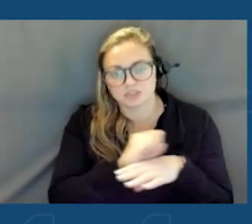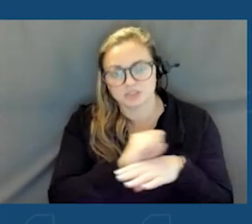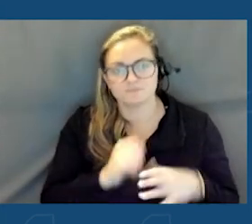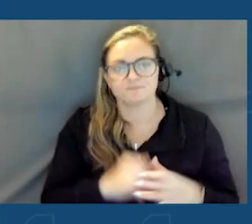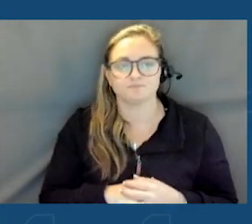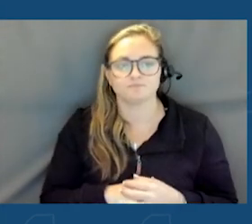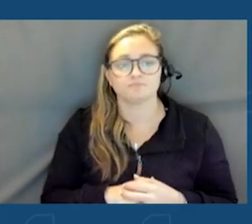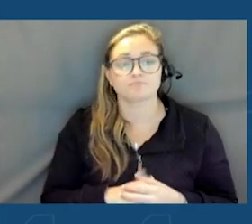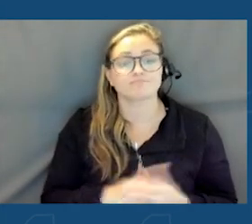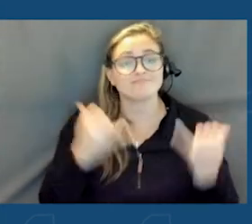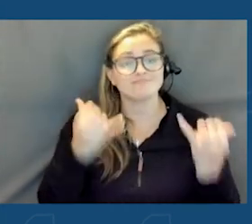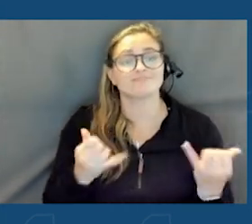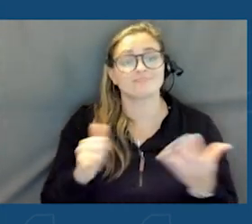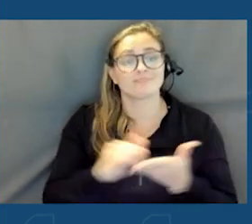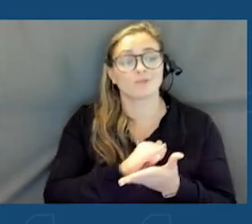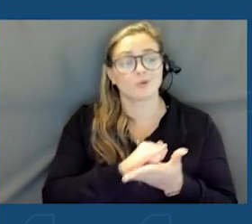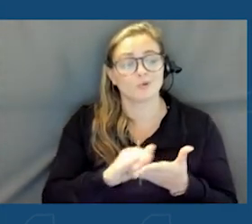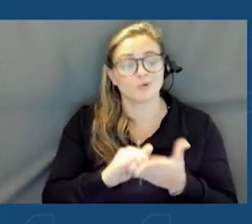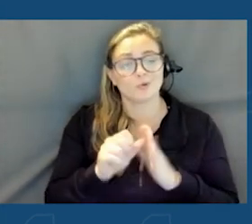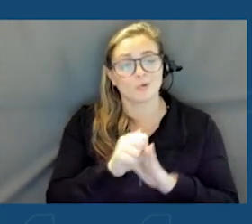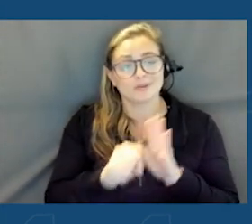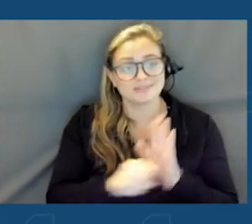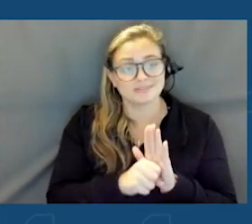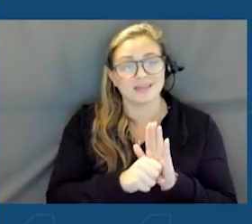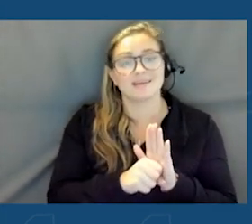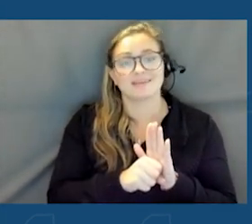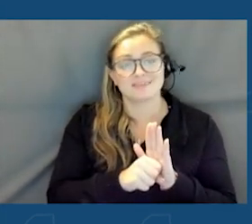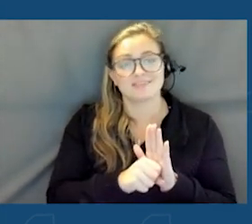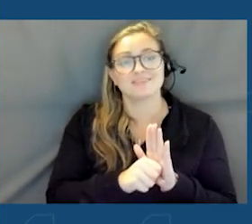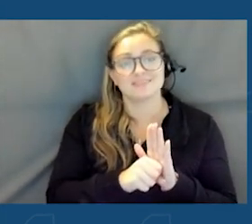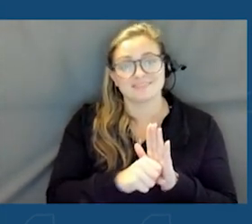today is New York State Breeders' Day, so it's all New York horses here.